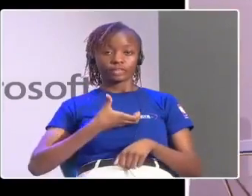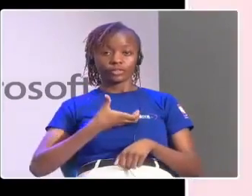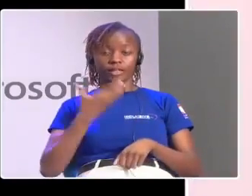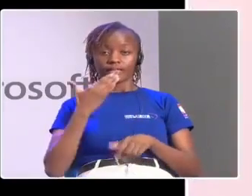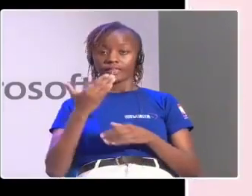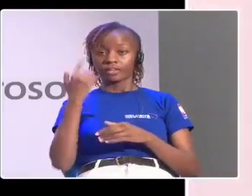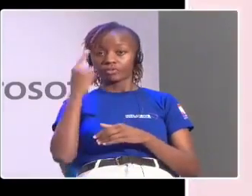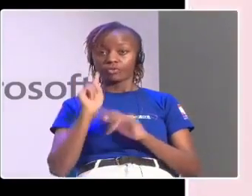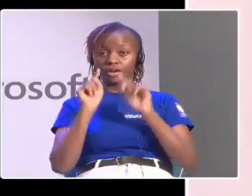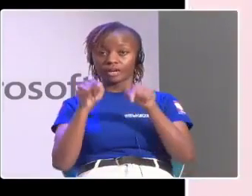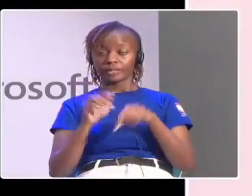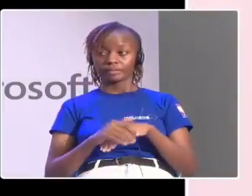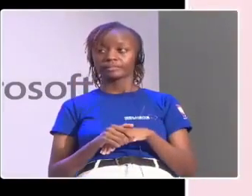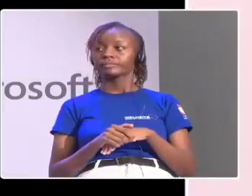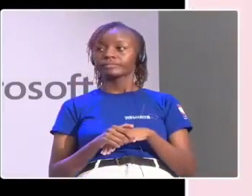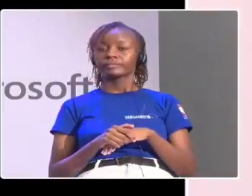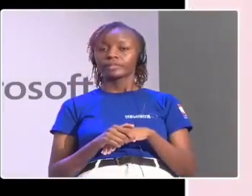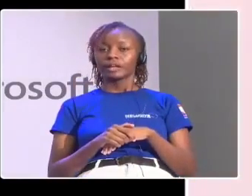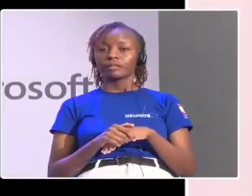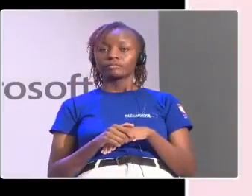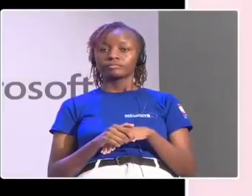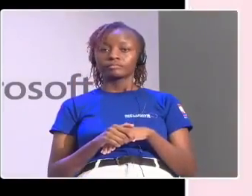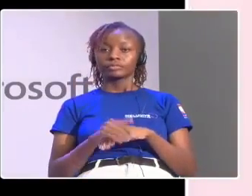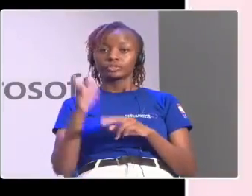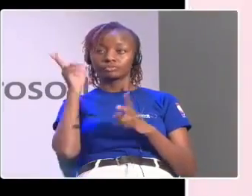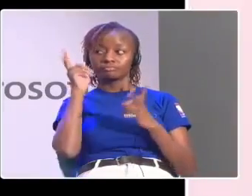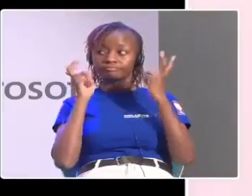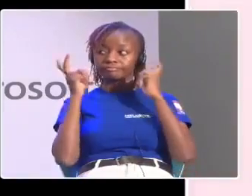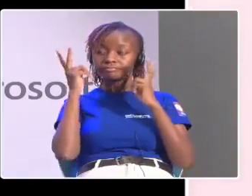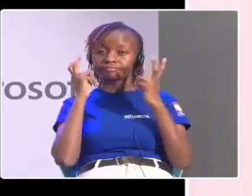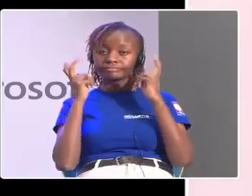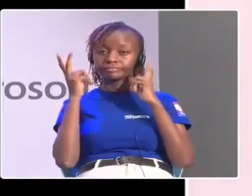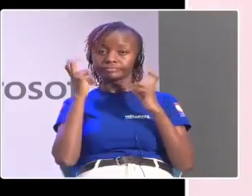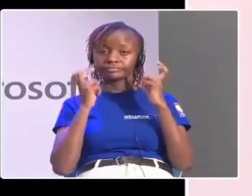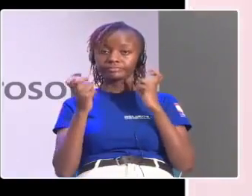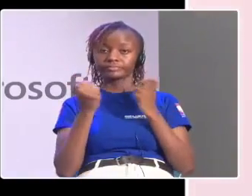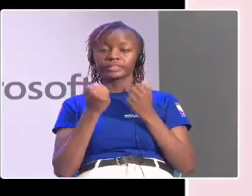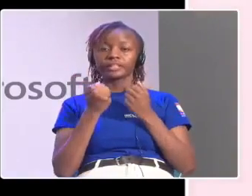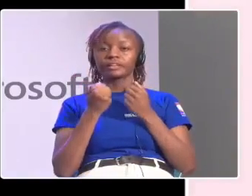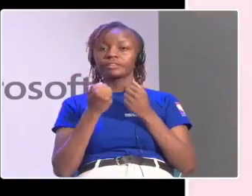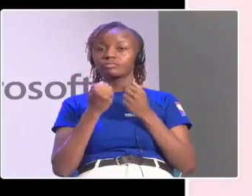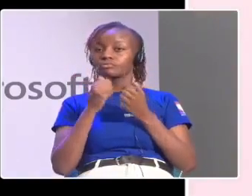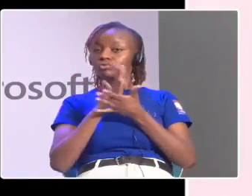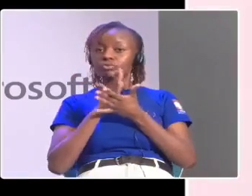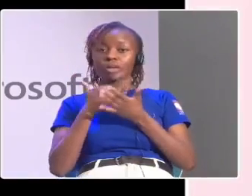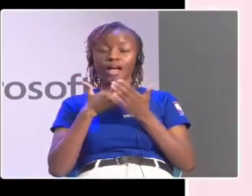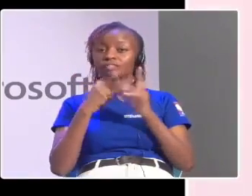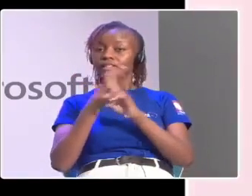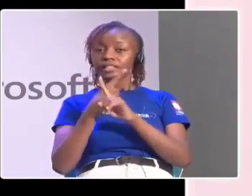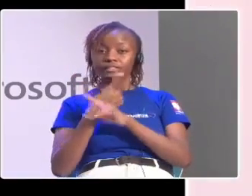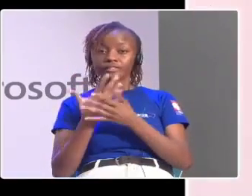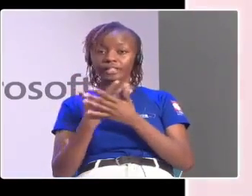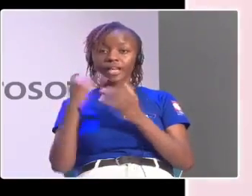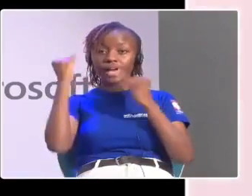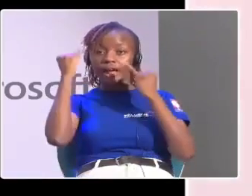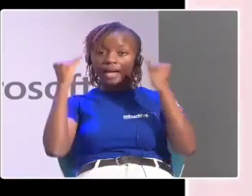all coming and to listening unto us out of the various ideas which we will share and